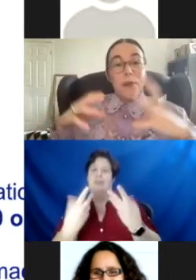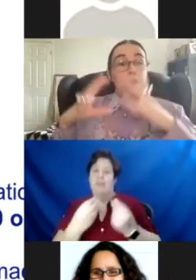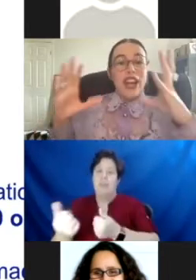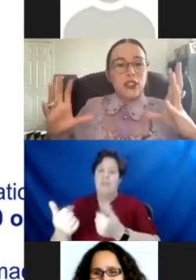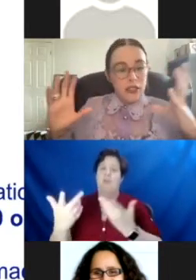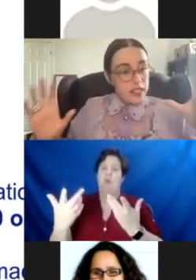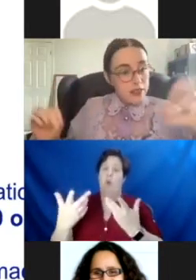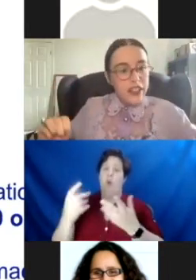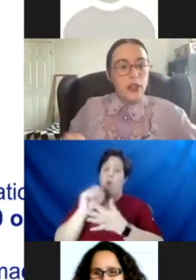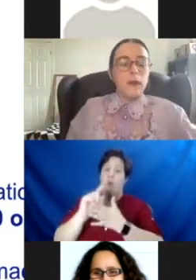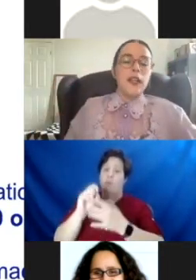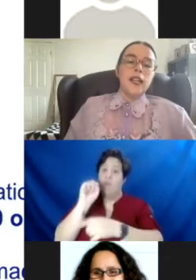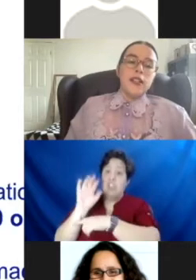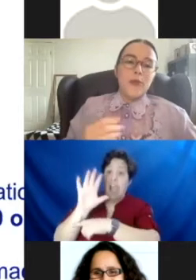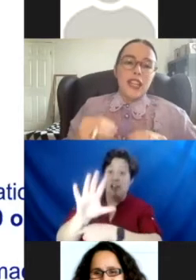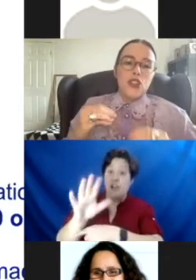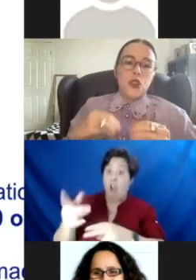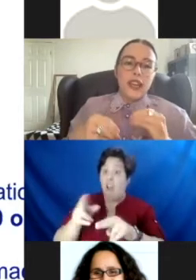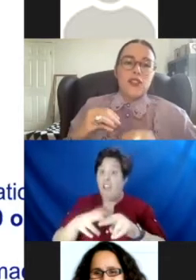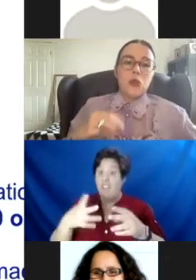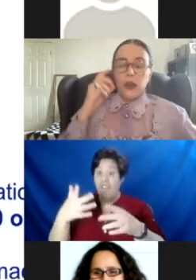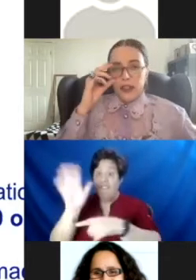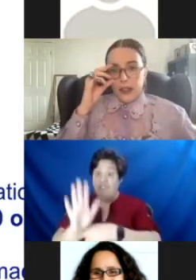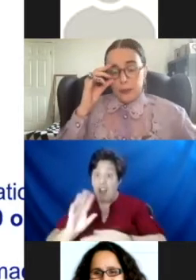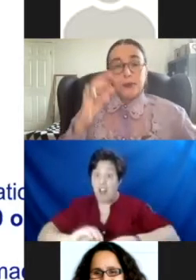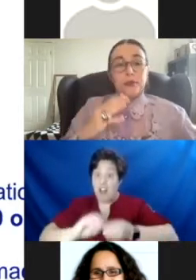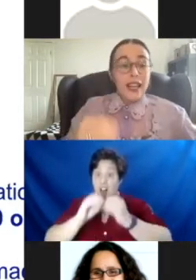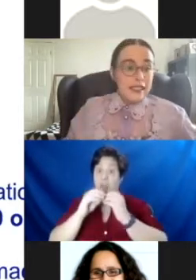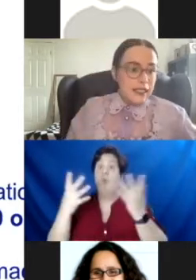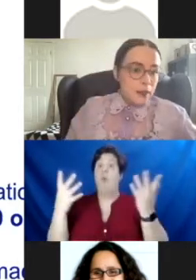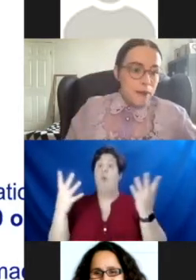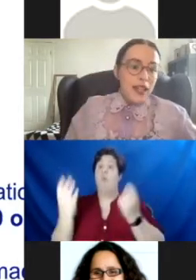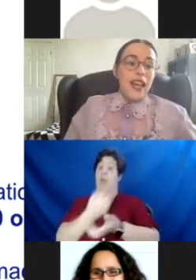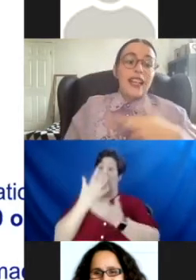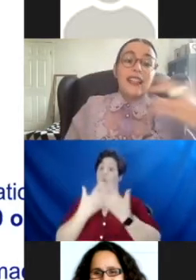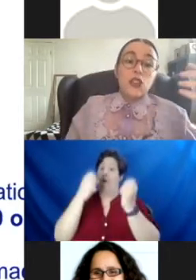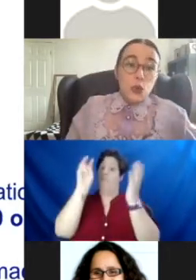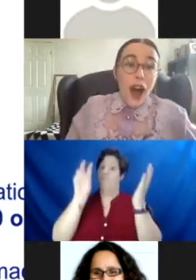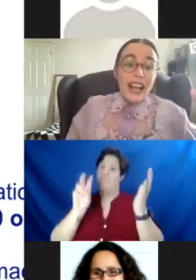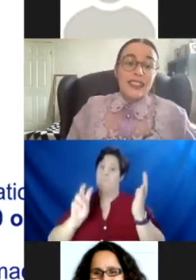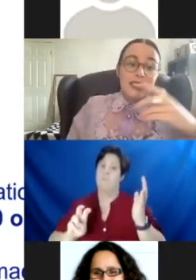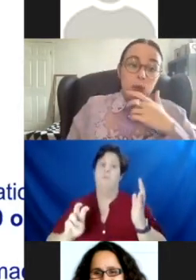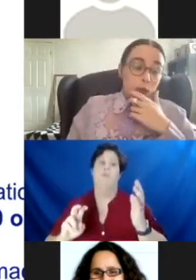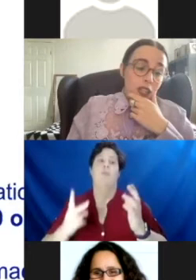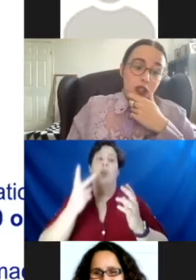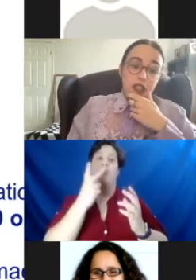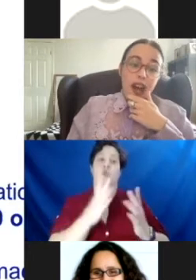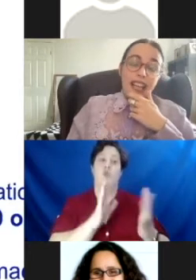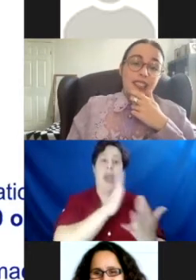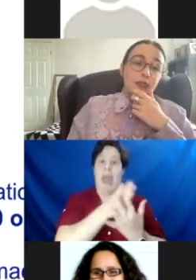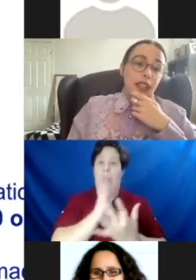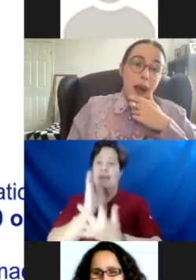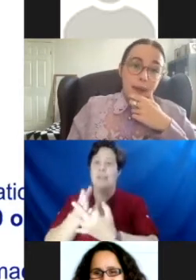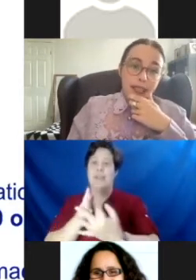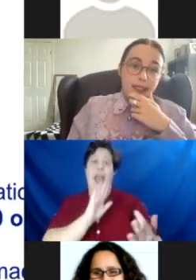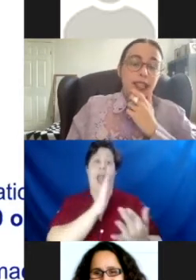a projector if it's a film. So making sure that it's all listed. And then the 2 access I was mentioning, so